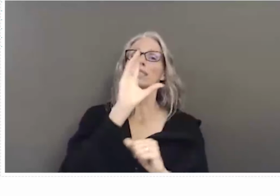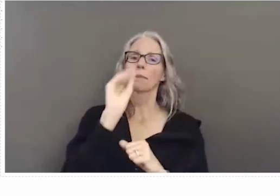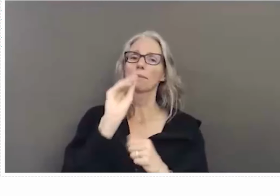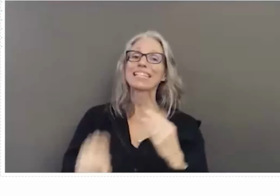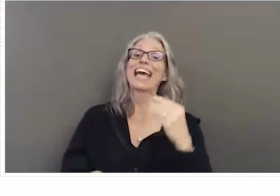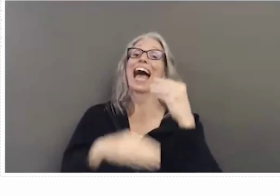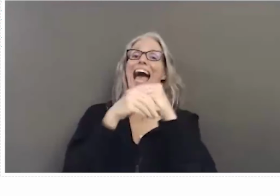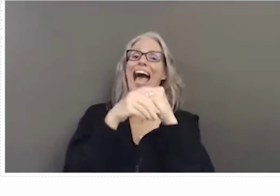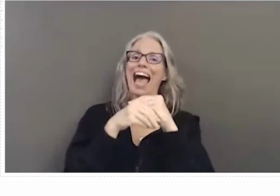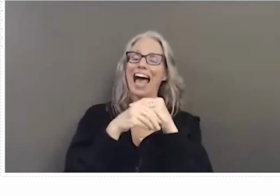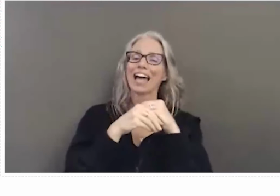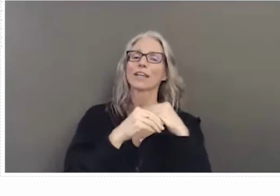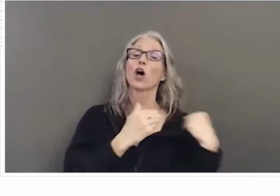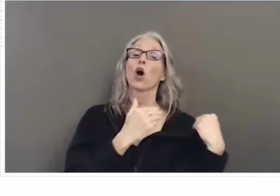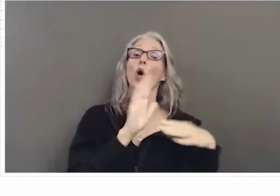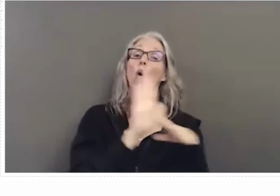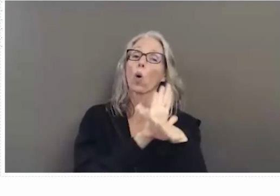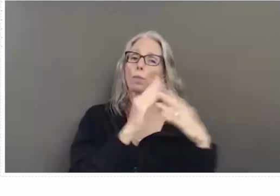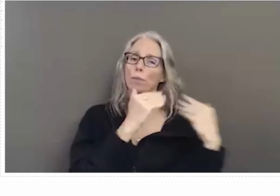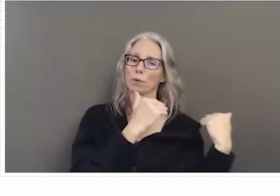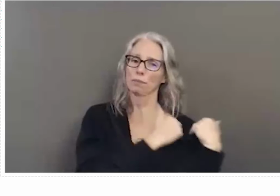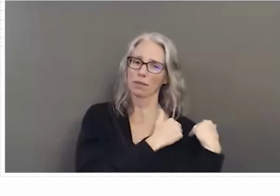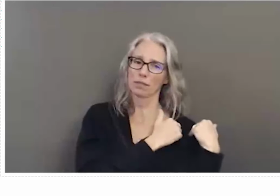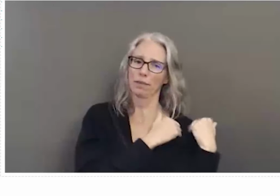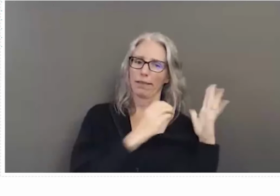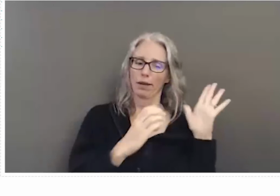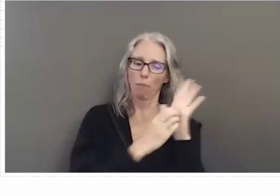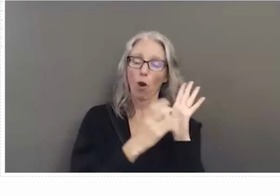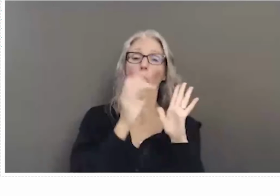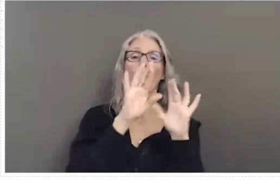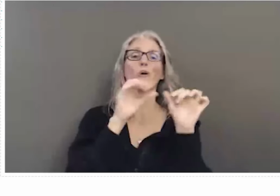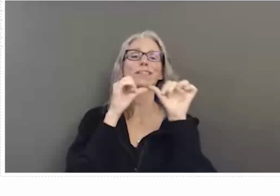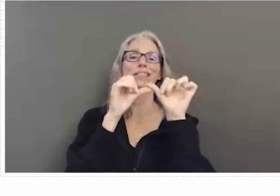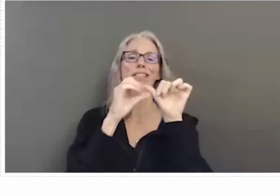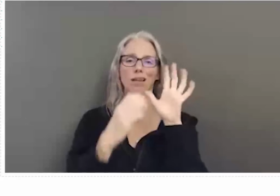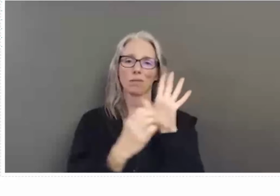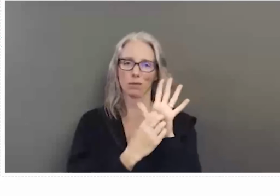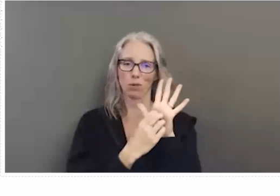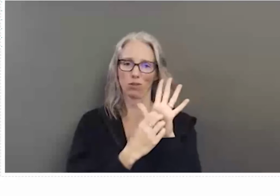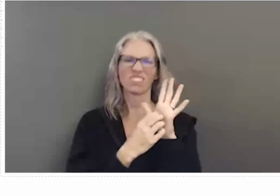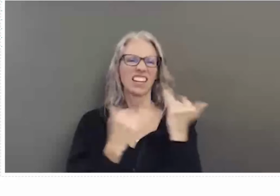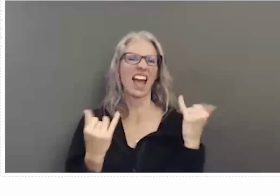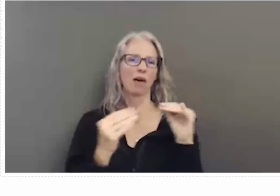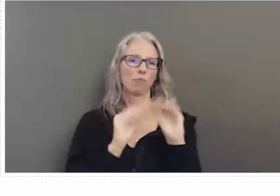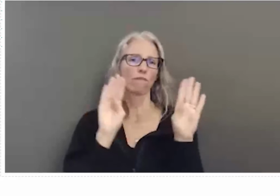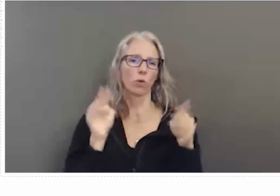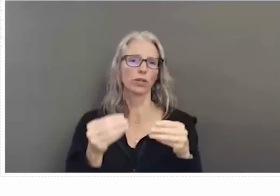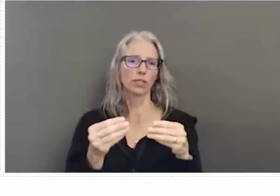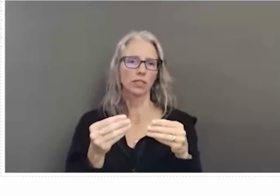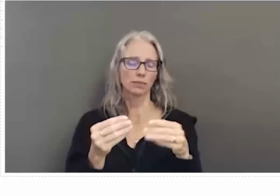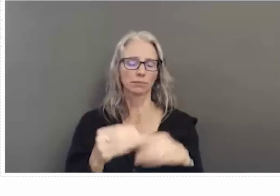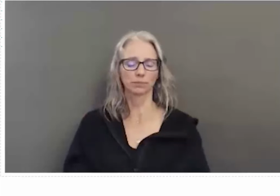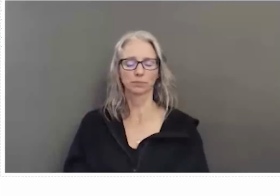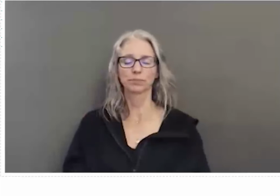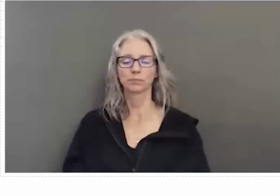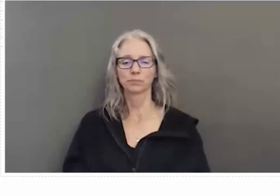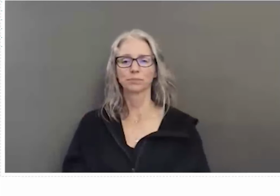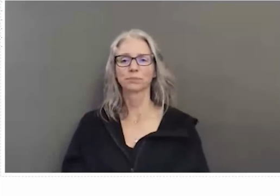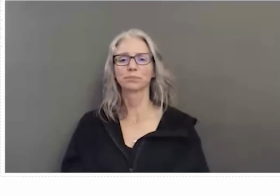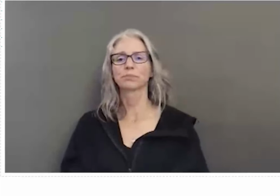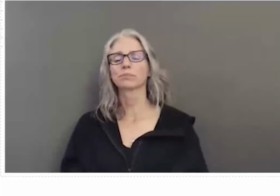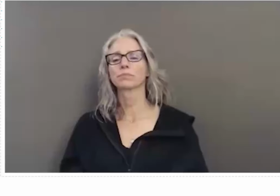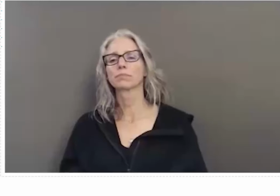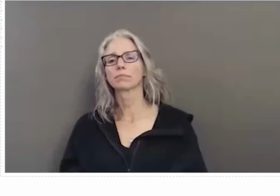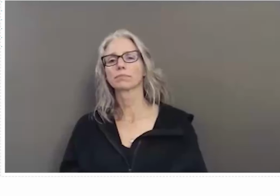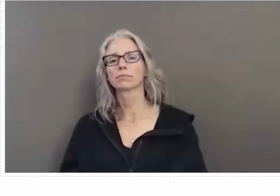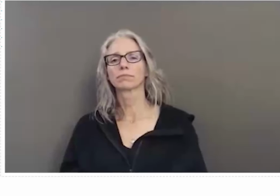it. But there's an extremely strong focus about that. And I think that overall, we all know that as consumers or as people, it's more important for us to